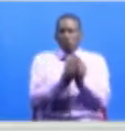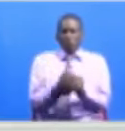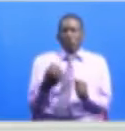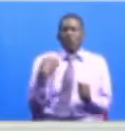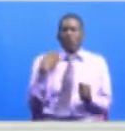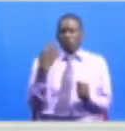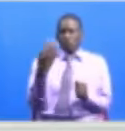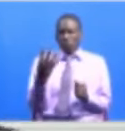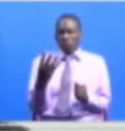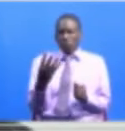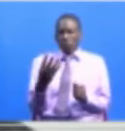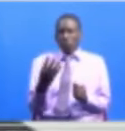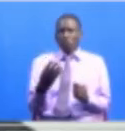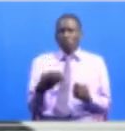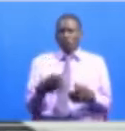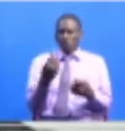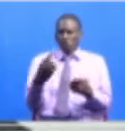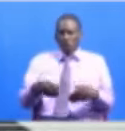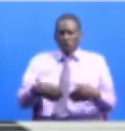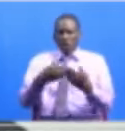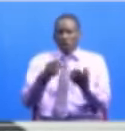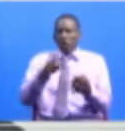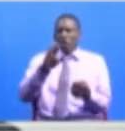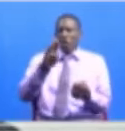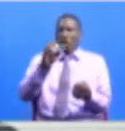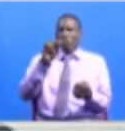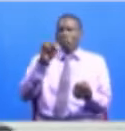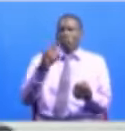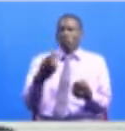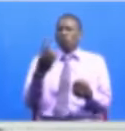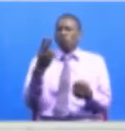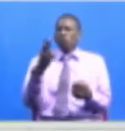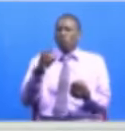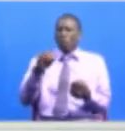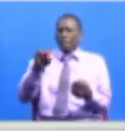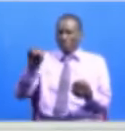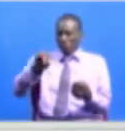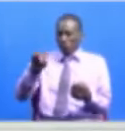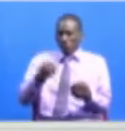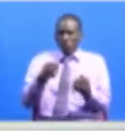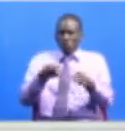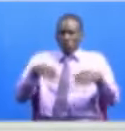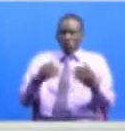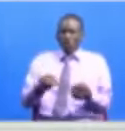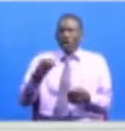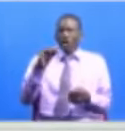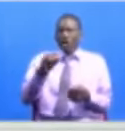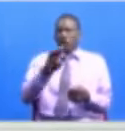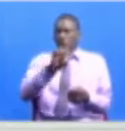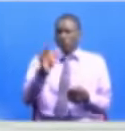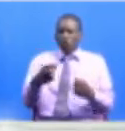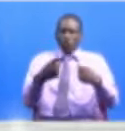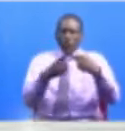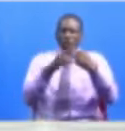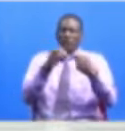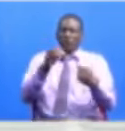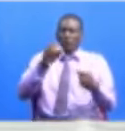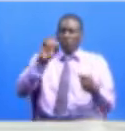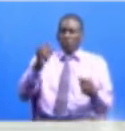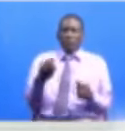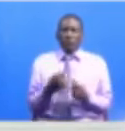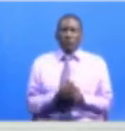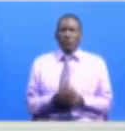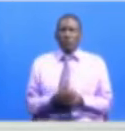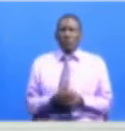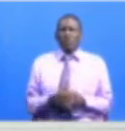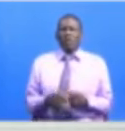number 4 are each granted a bond of 2 million surety of like amount or a cash bail of 600,000.